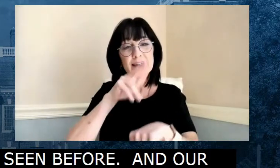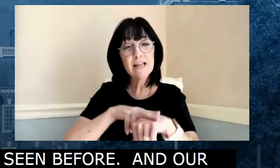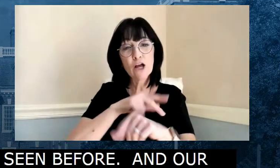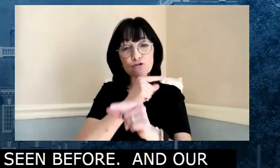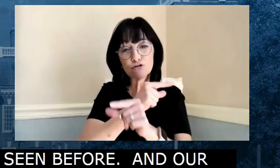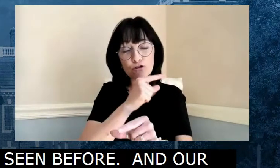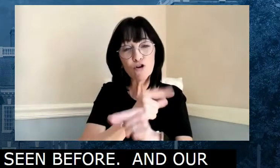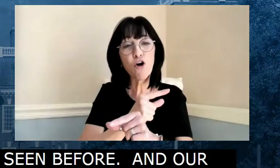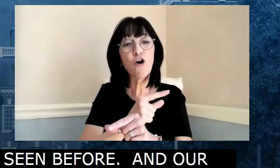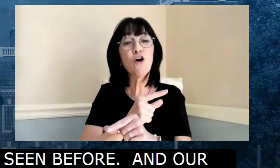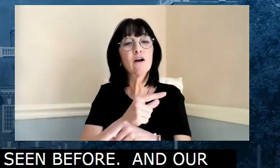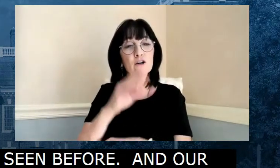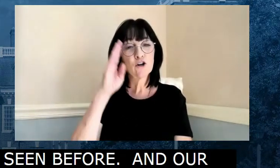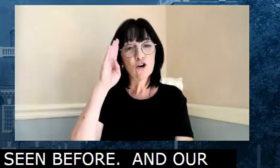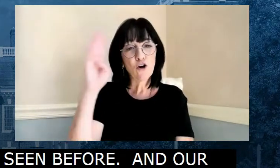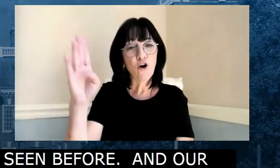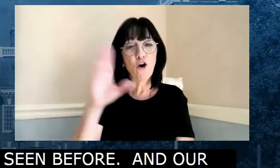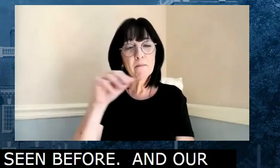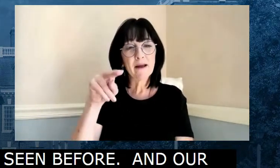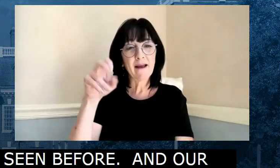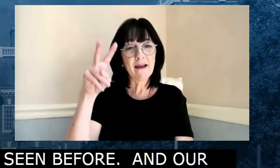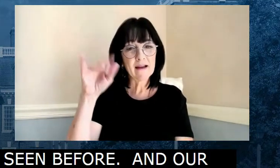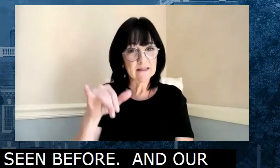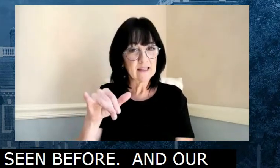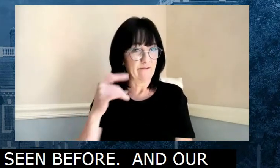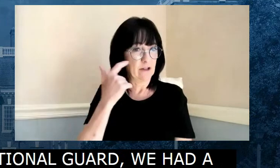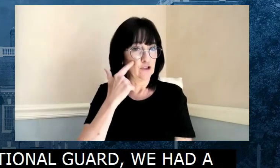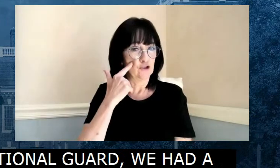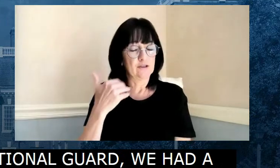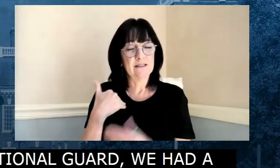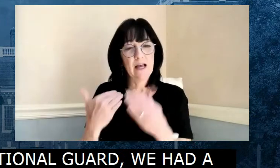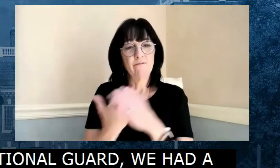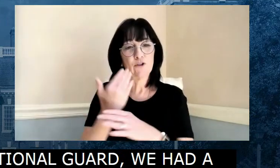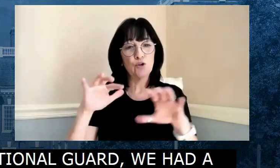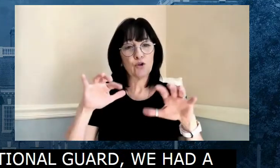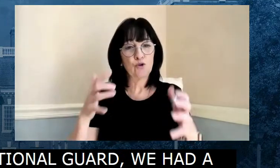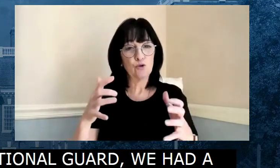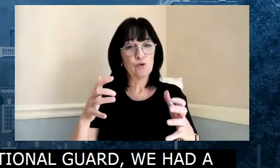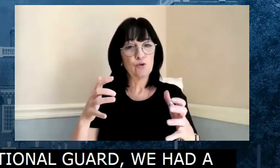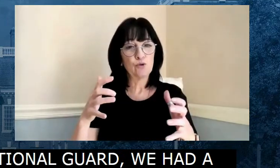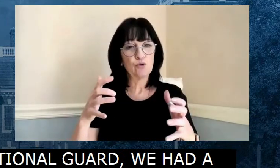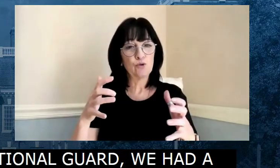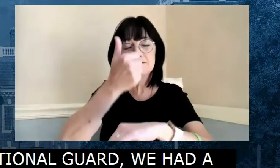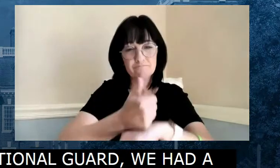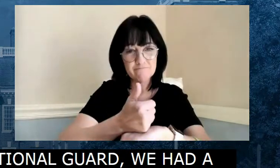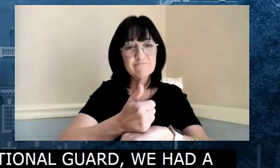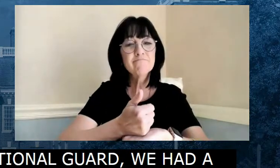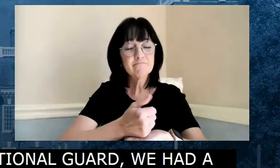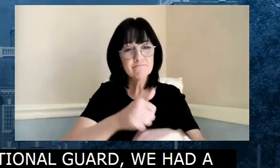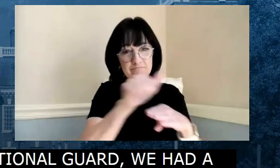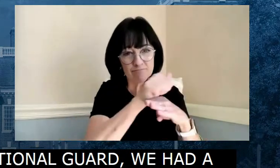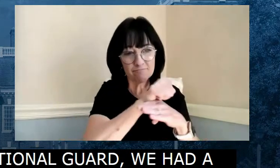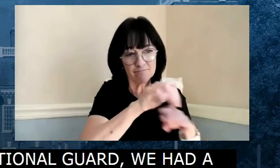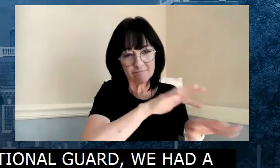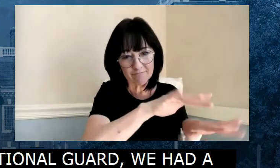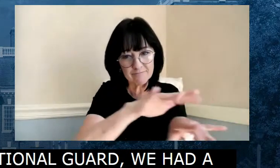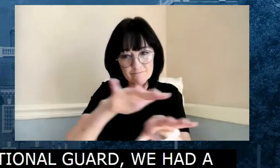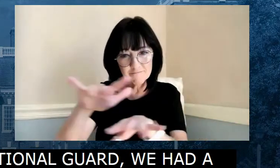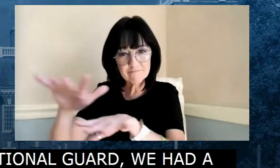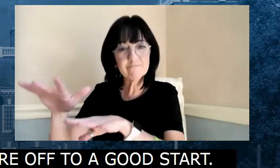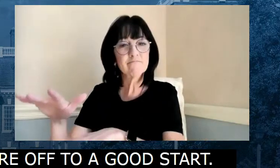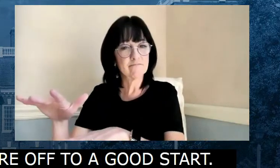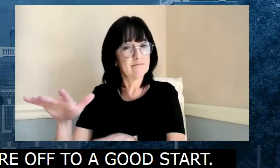new recruit class come in there, and they're off to a good start. Those men and women have been outstanding. All